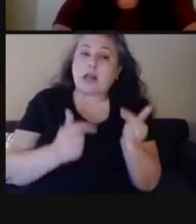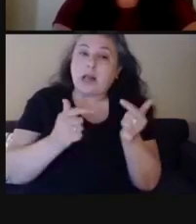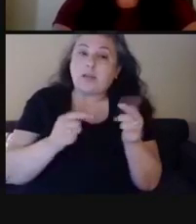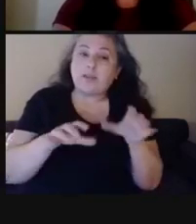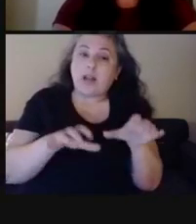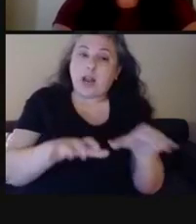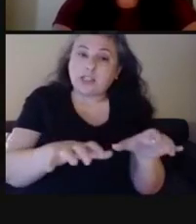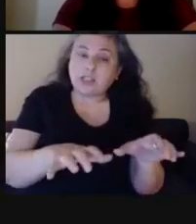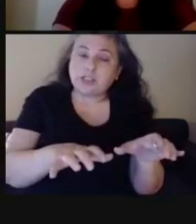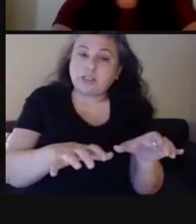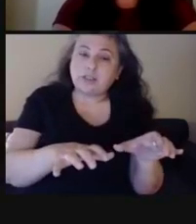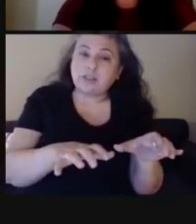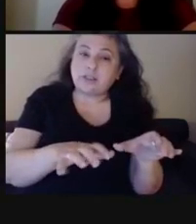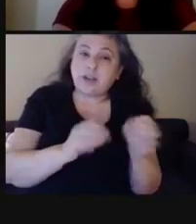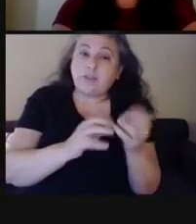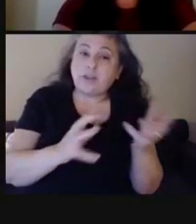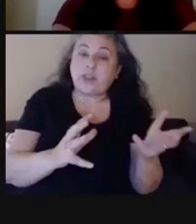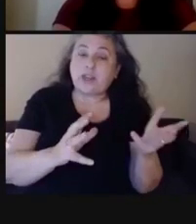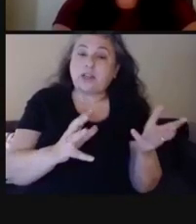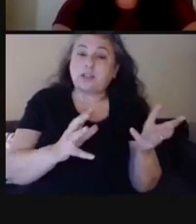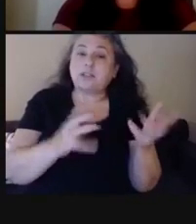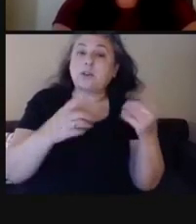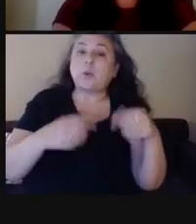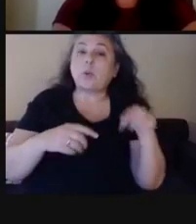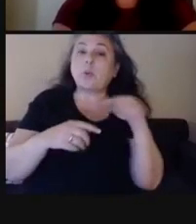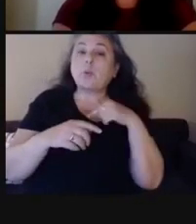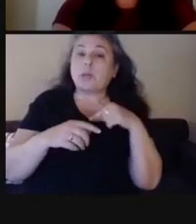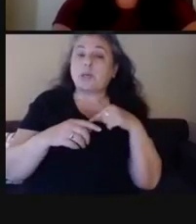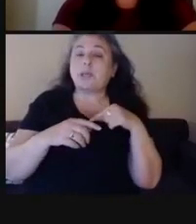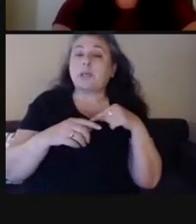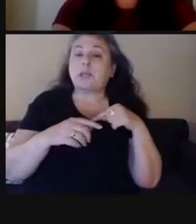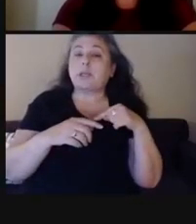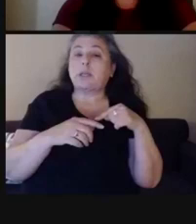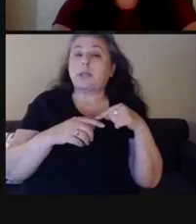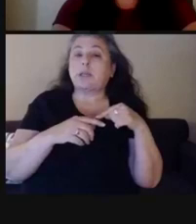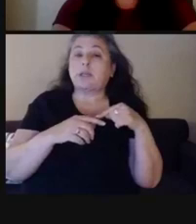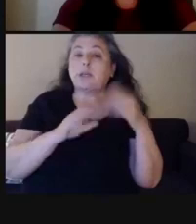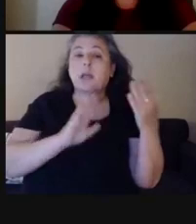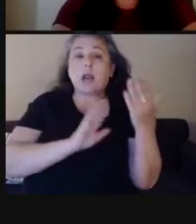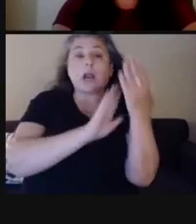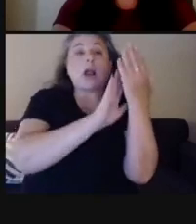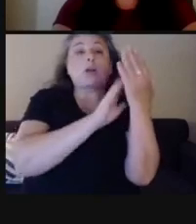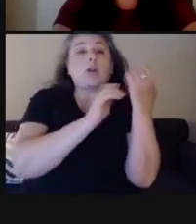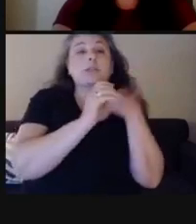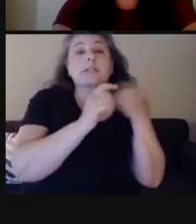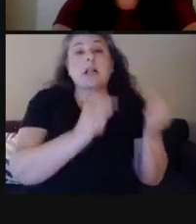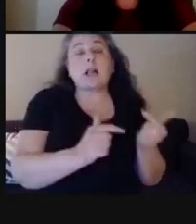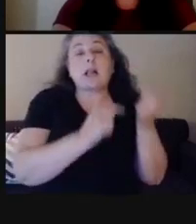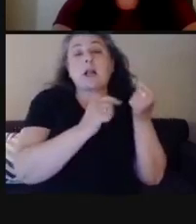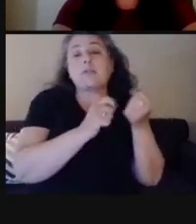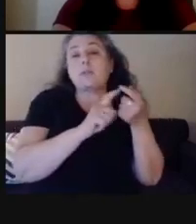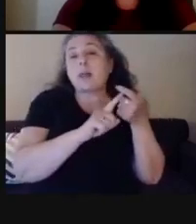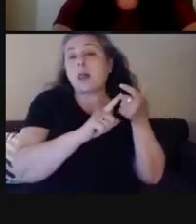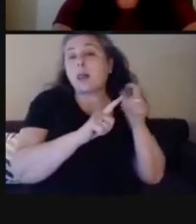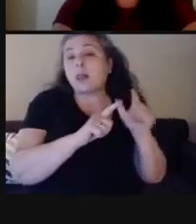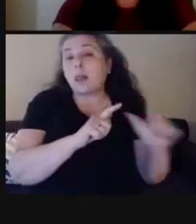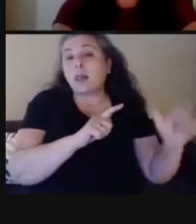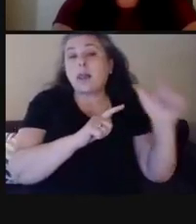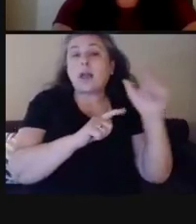action. Everything that we encounter has life, from the land and the